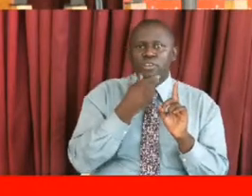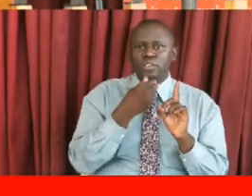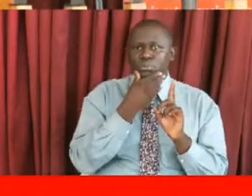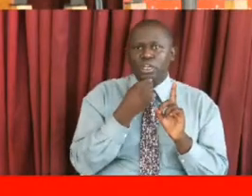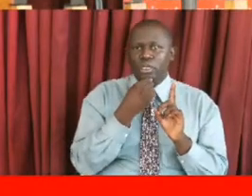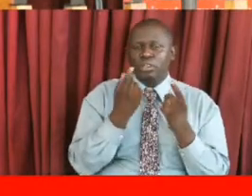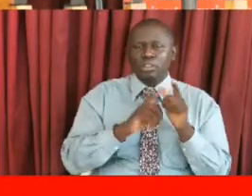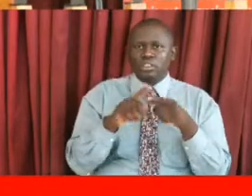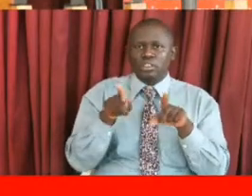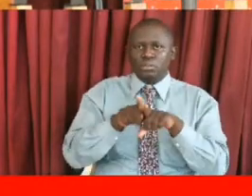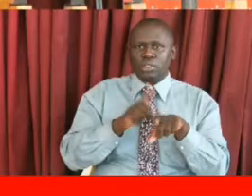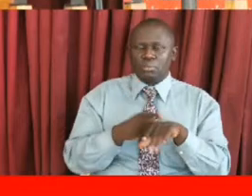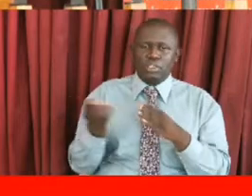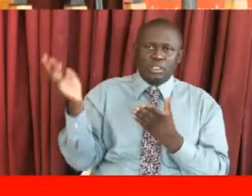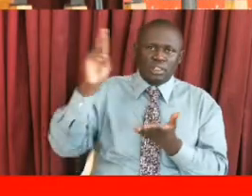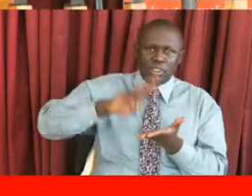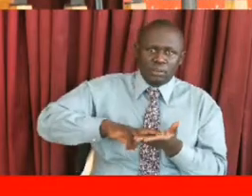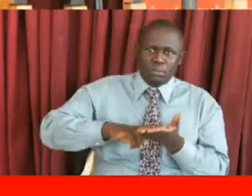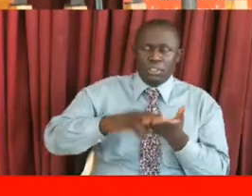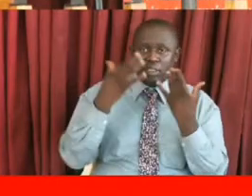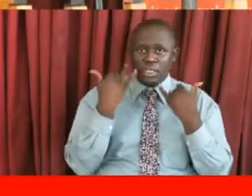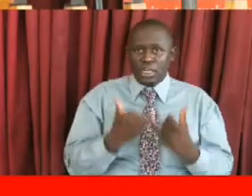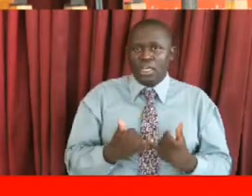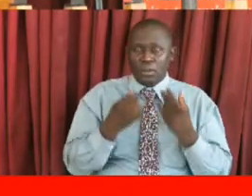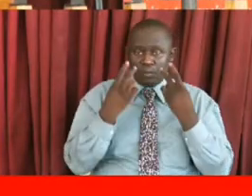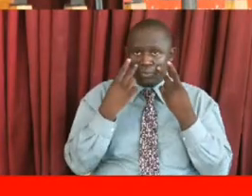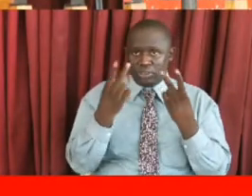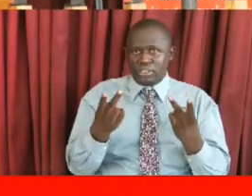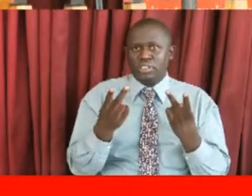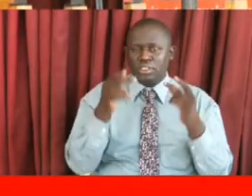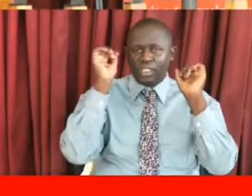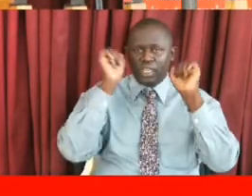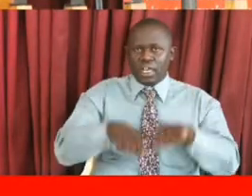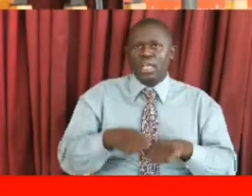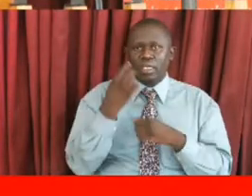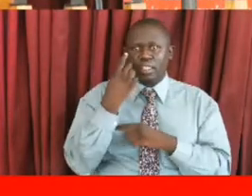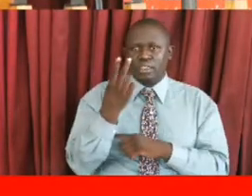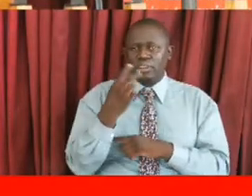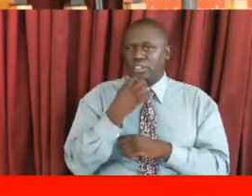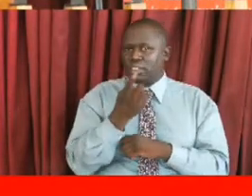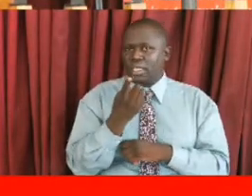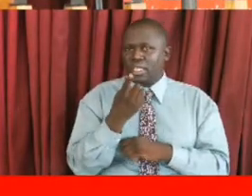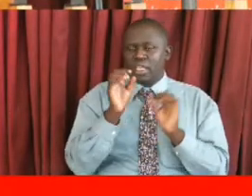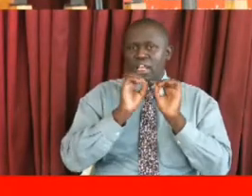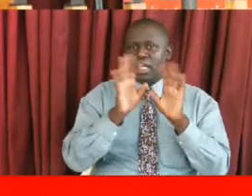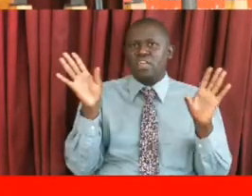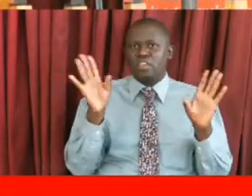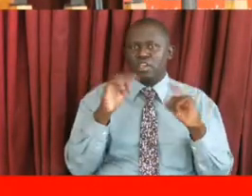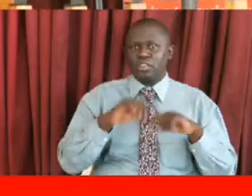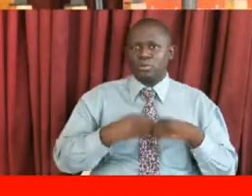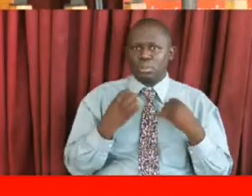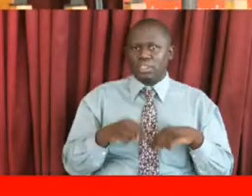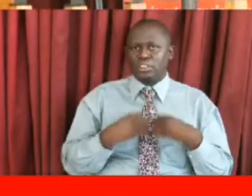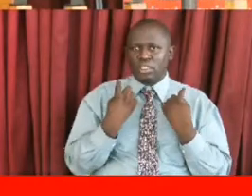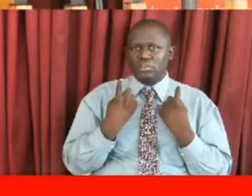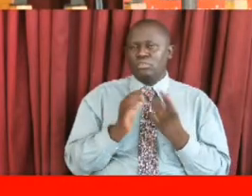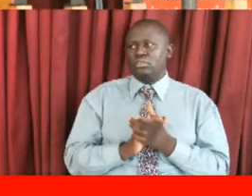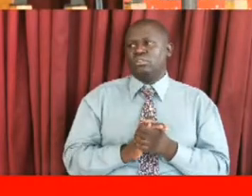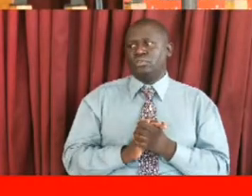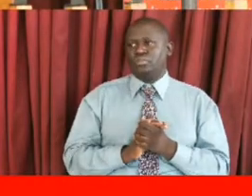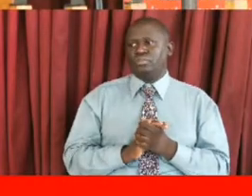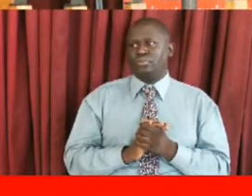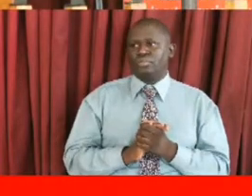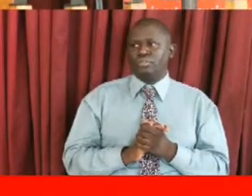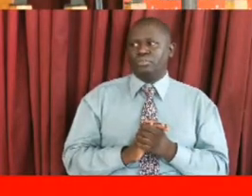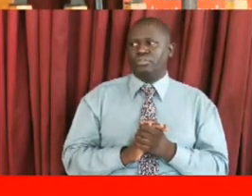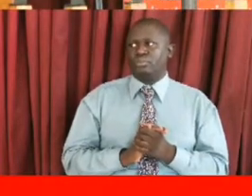it repeated it now you see I can say nothing in myself but what he shows me